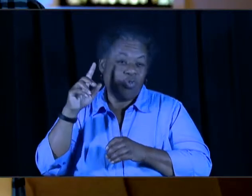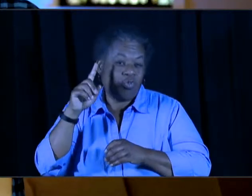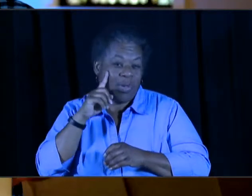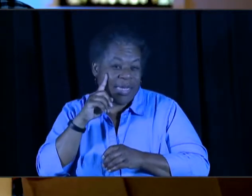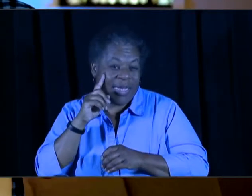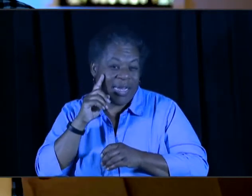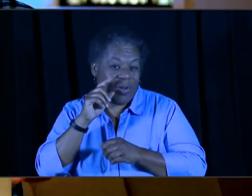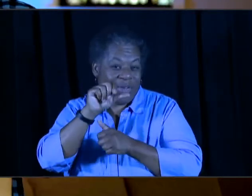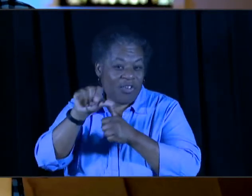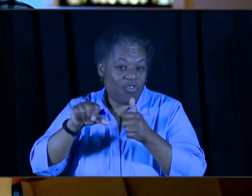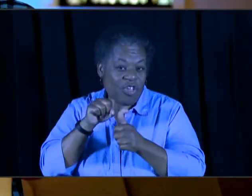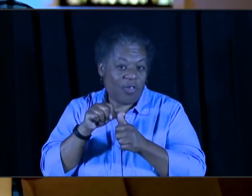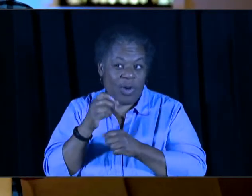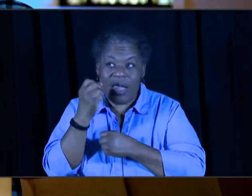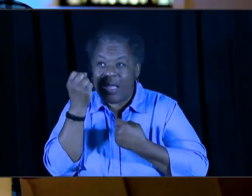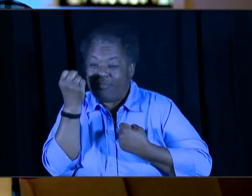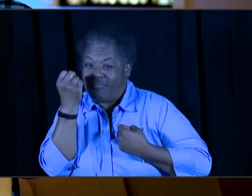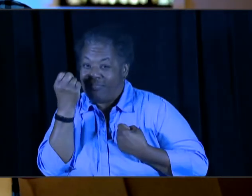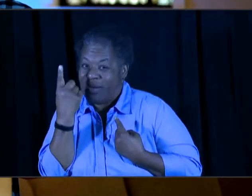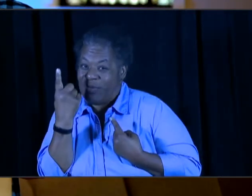to understand each other,